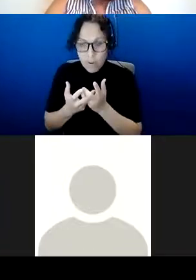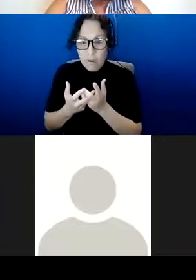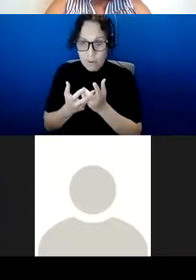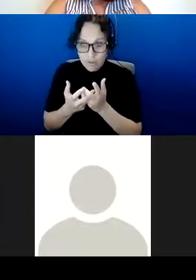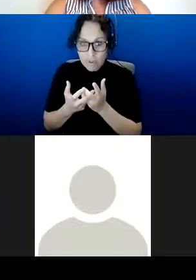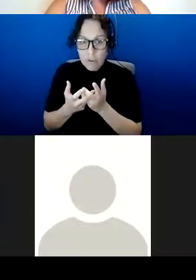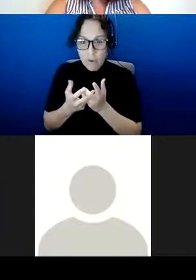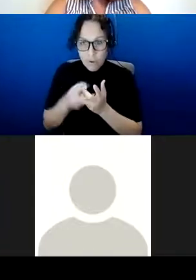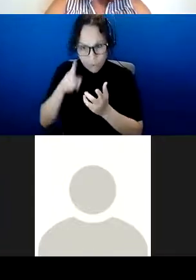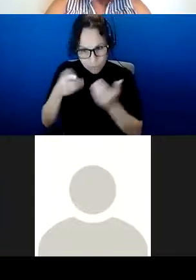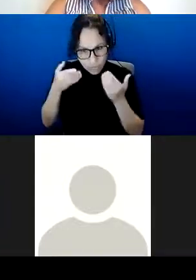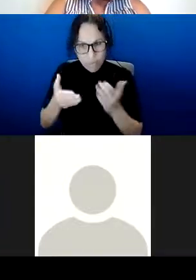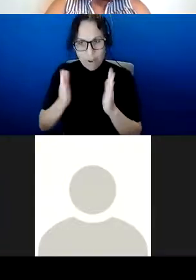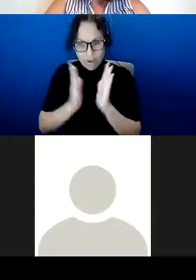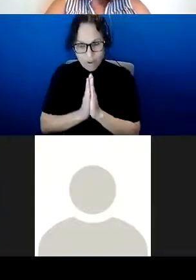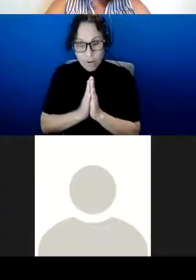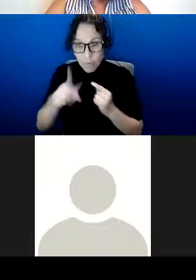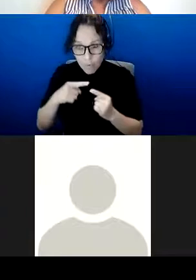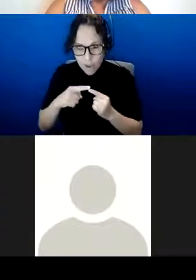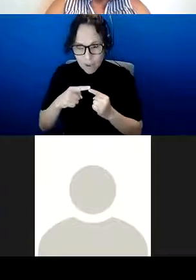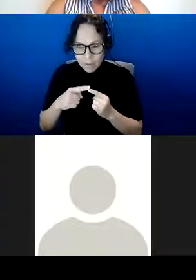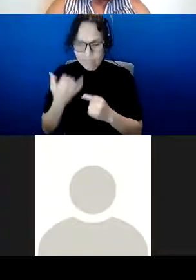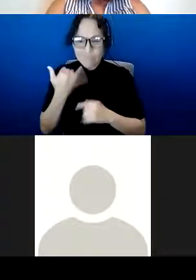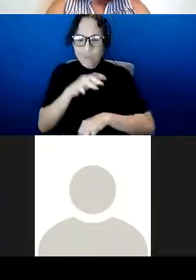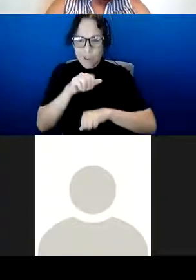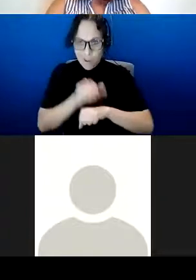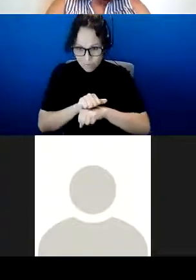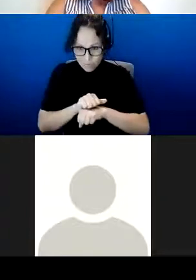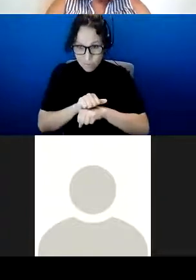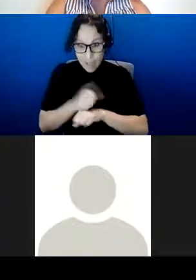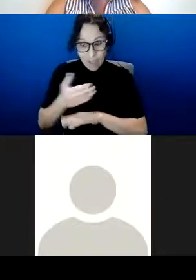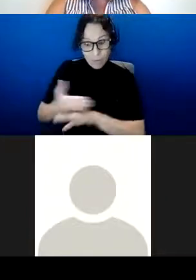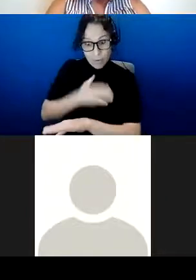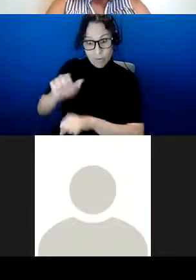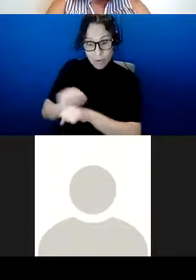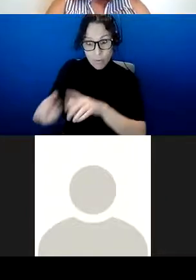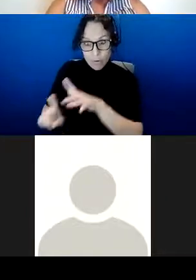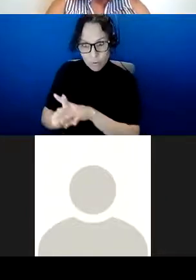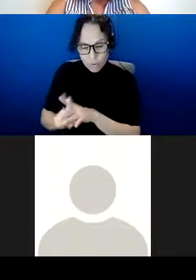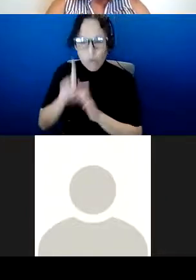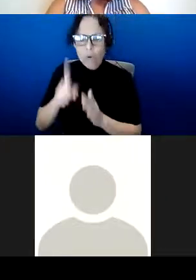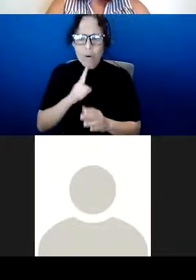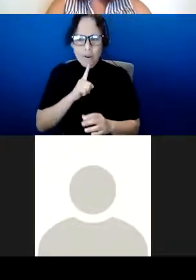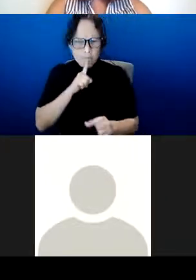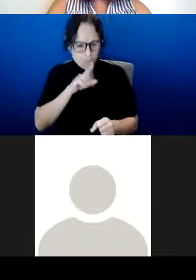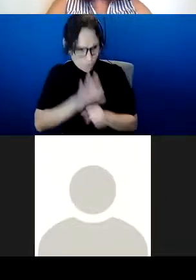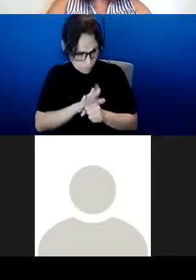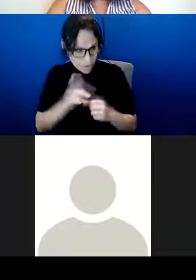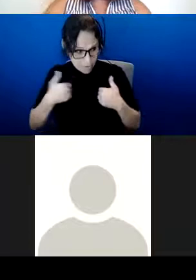when making the appointment and confirmed before the appointment, not asked for on the day